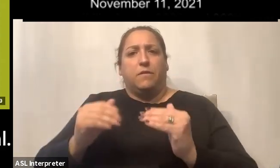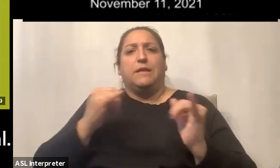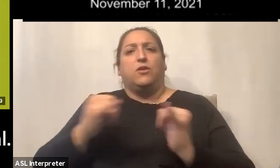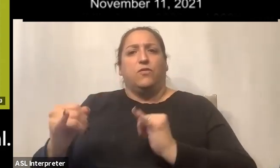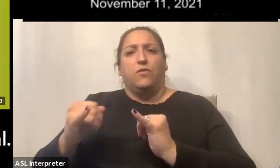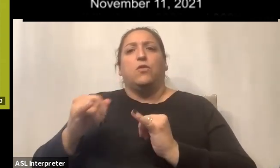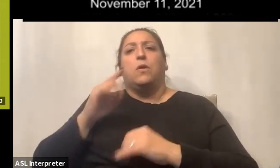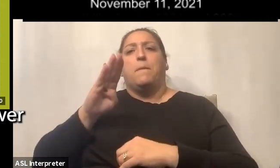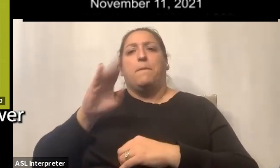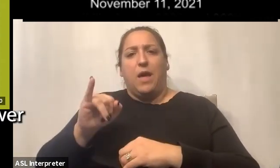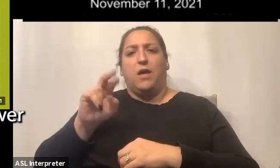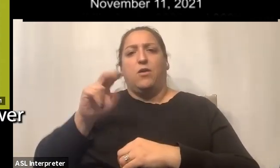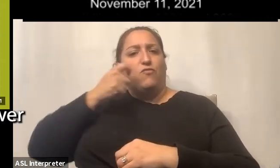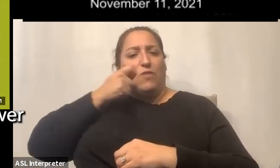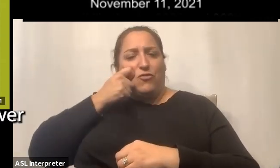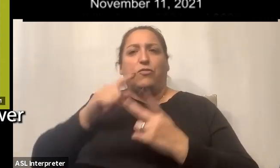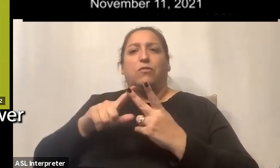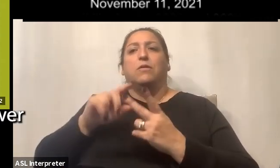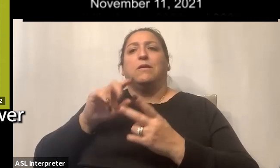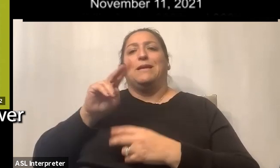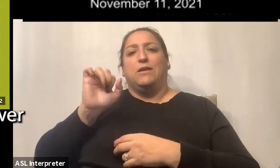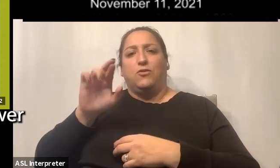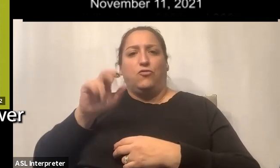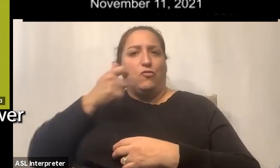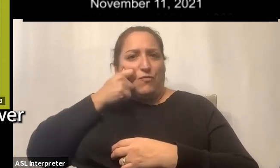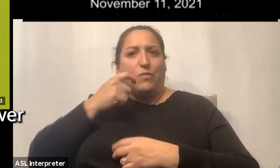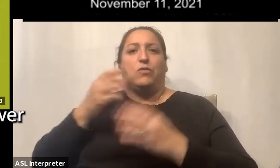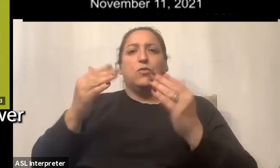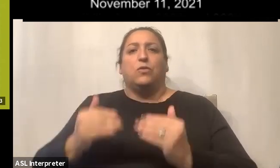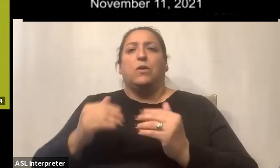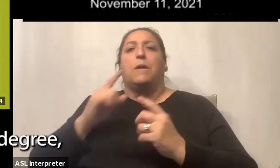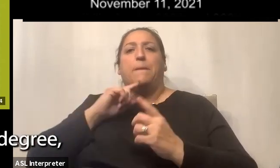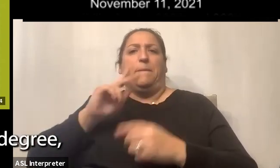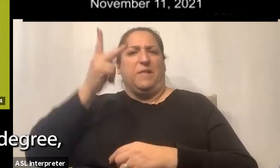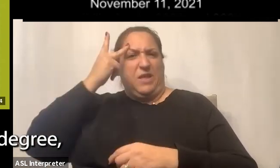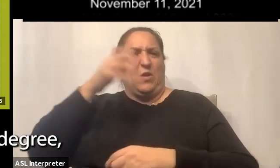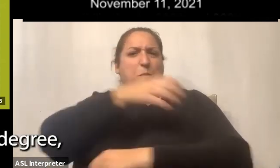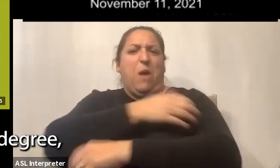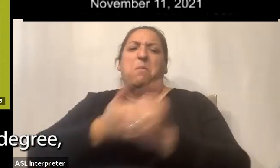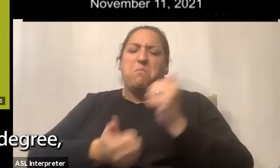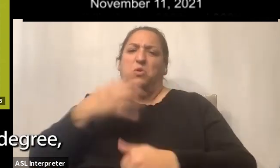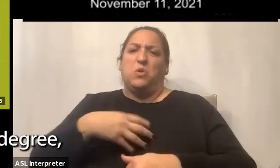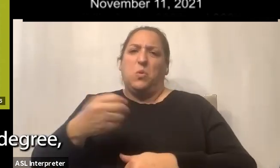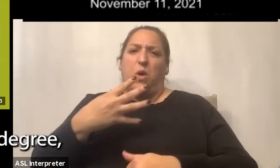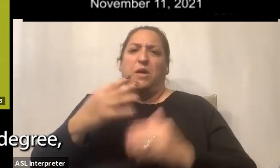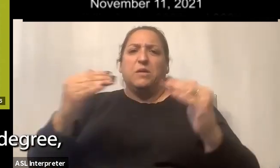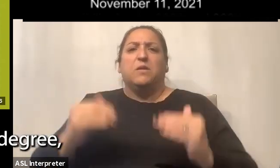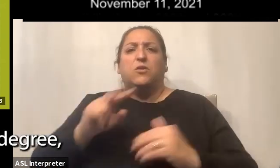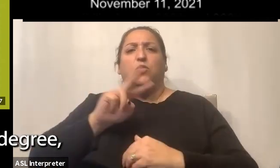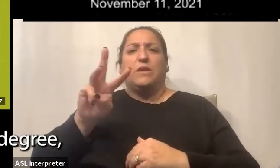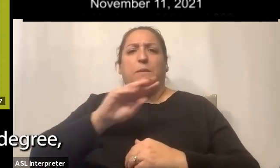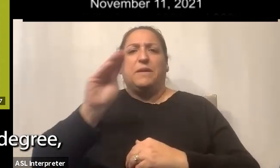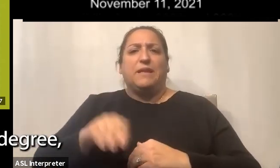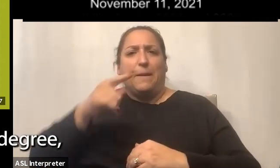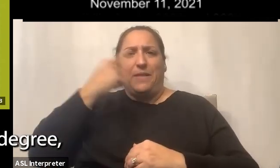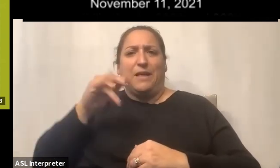biracial or multiracial. However, positions of critical power are largely white. And 26% of Black STEM majors leave